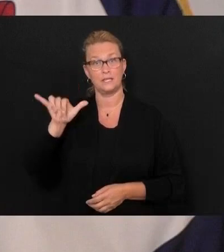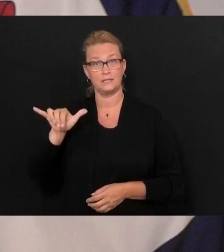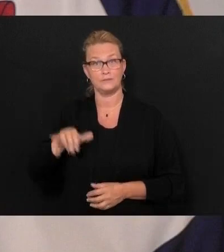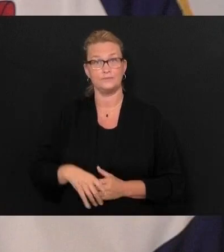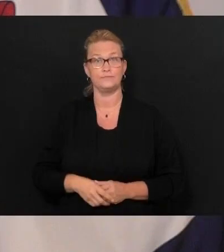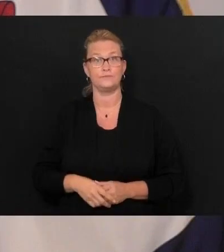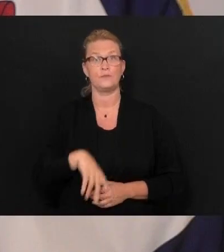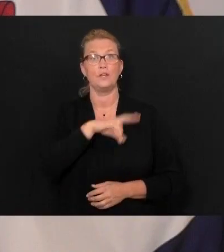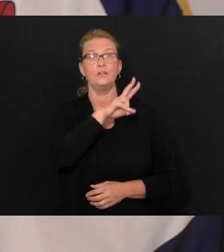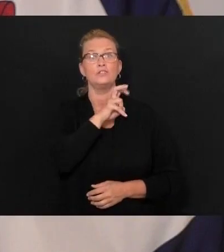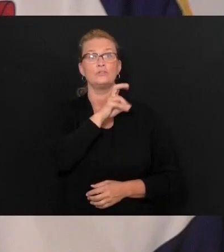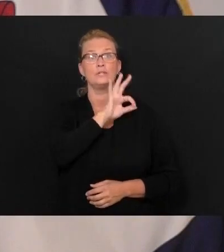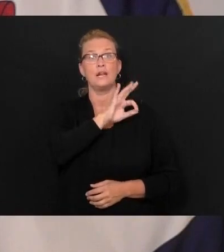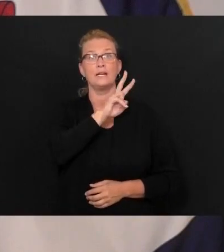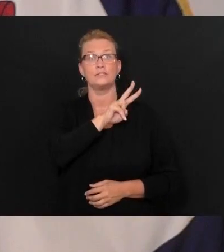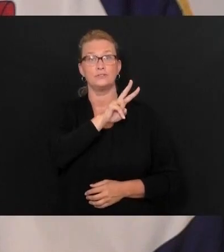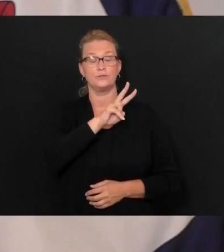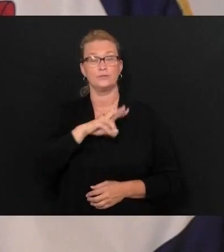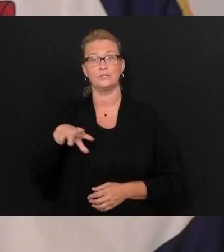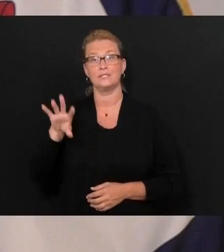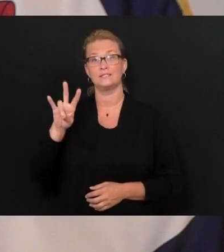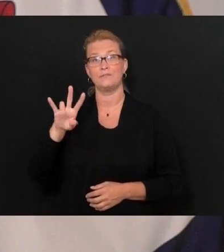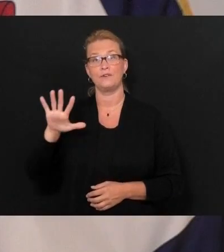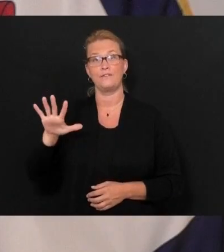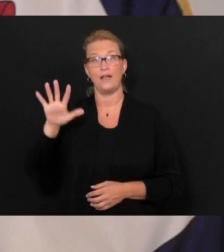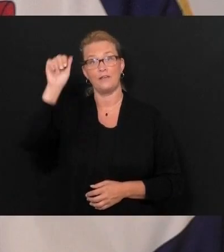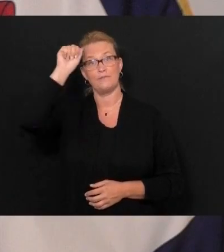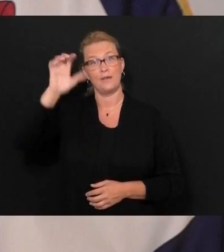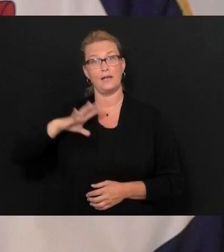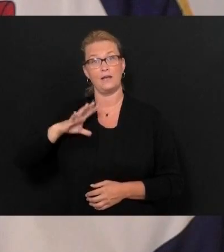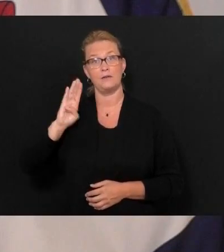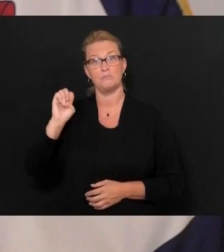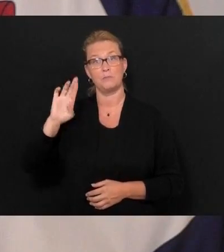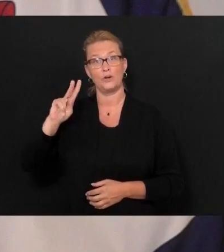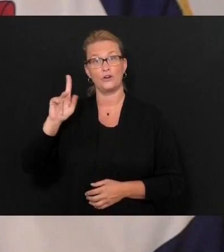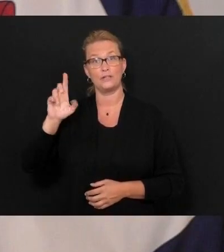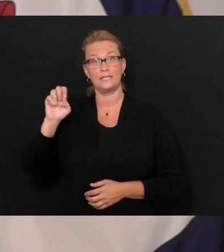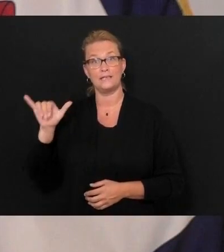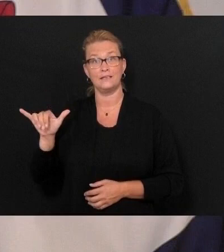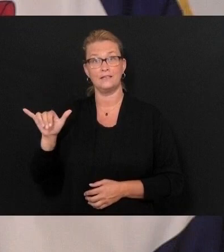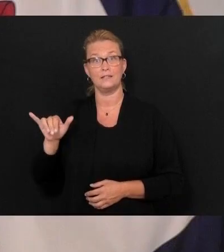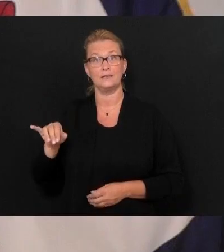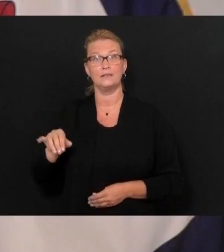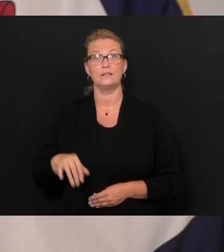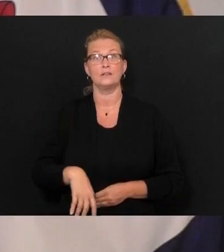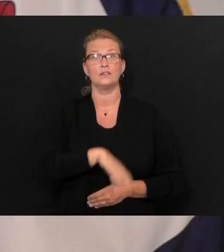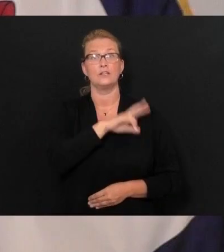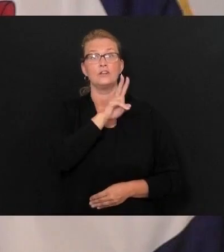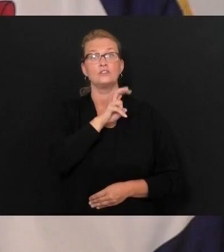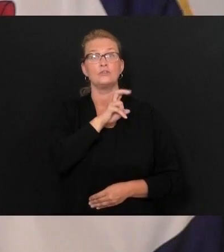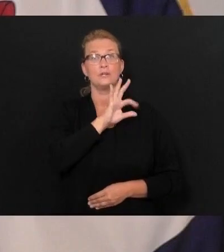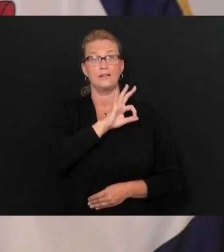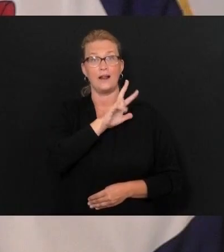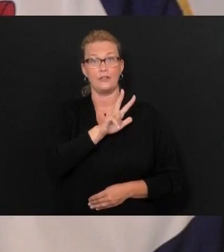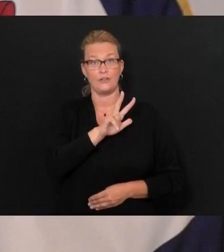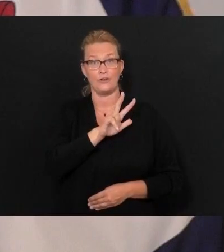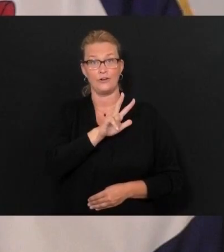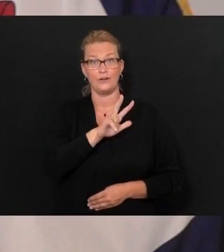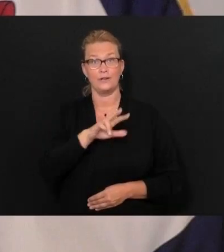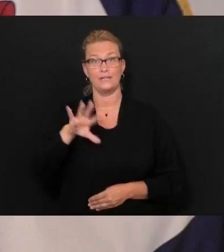The 292nd death, a 75-year-old male from Berkeley County. The 293rd,